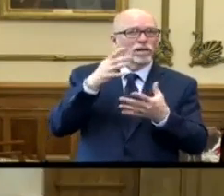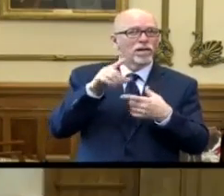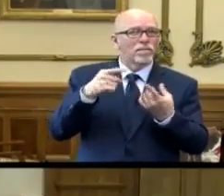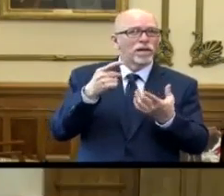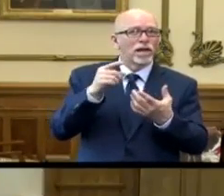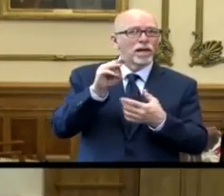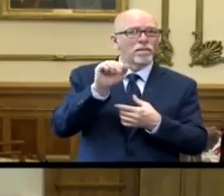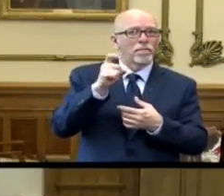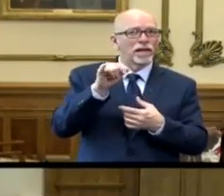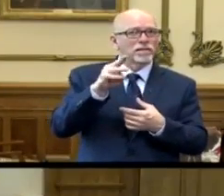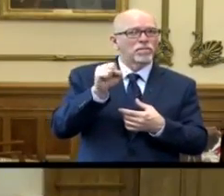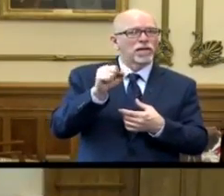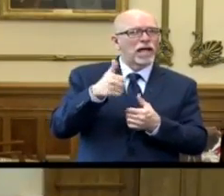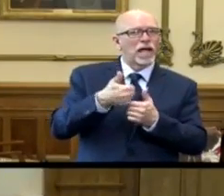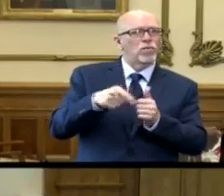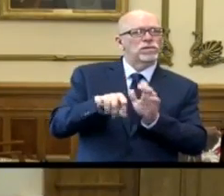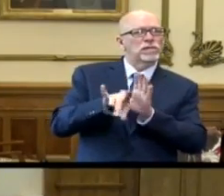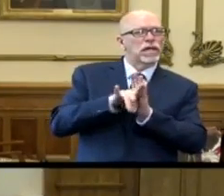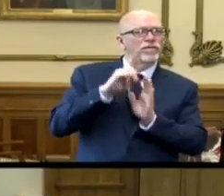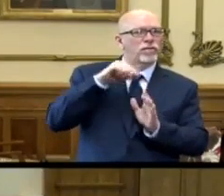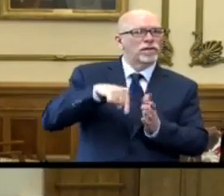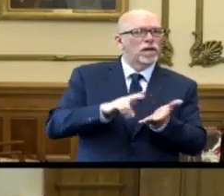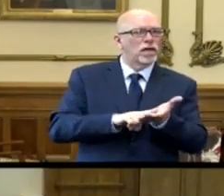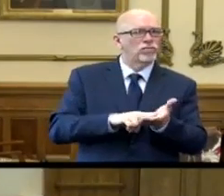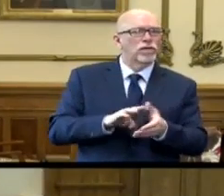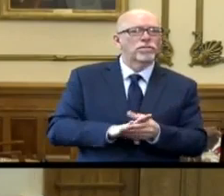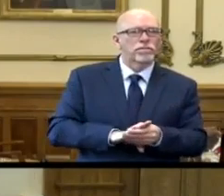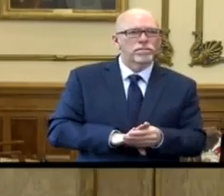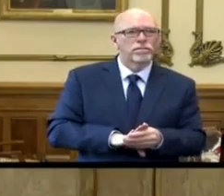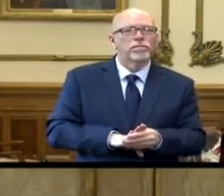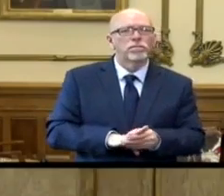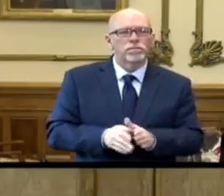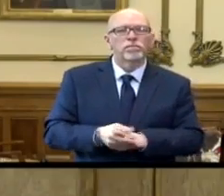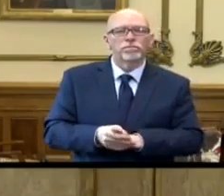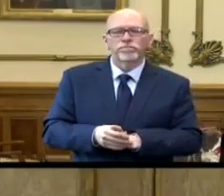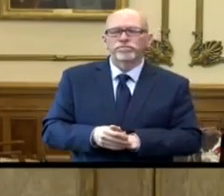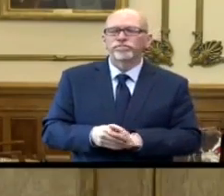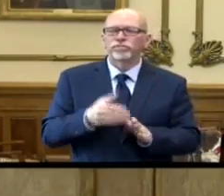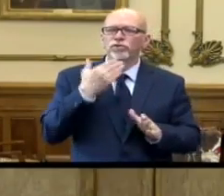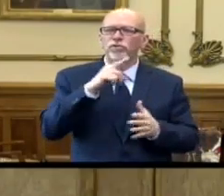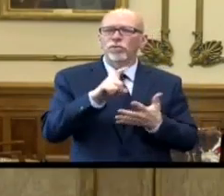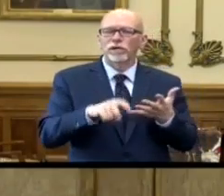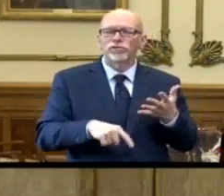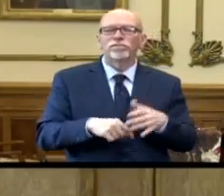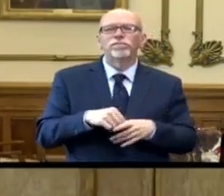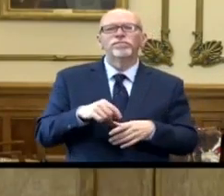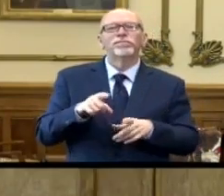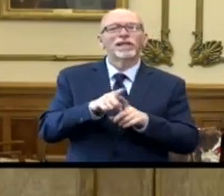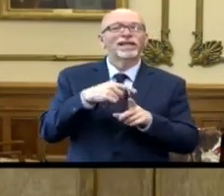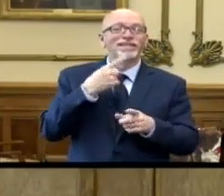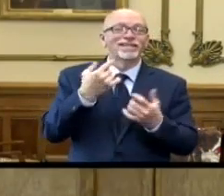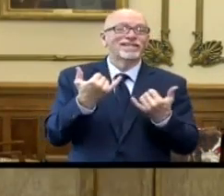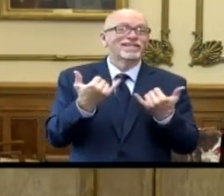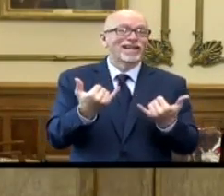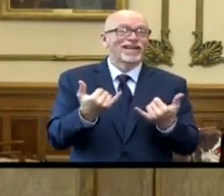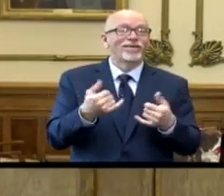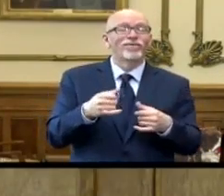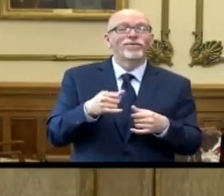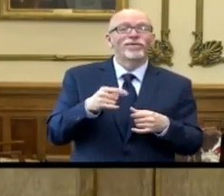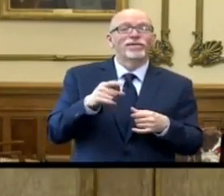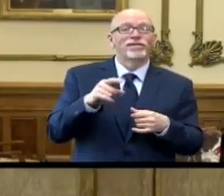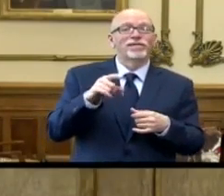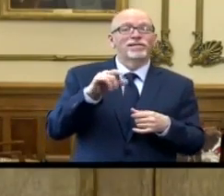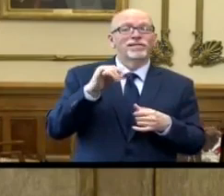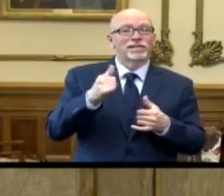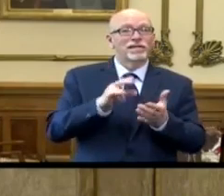how Maximus was selected for this contract. All good questions. So, as I said, right now, the